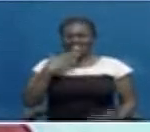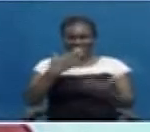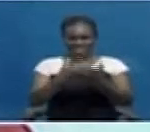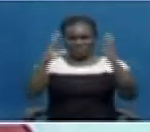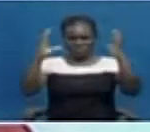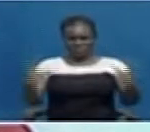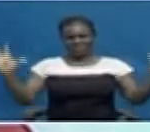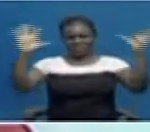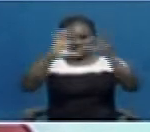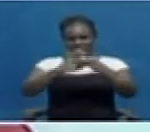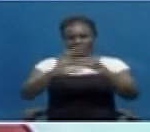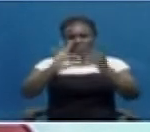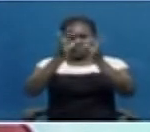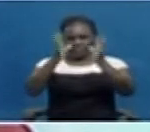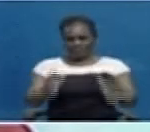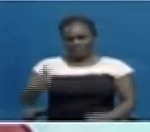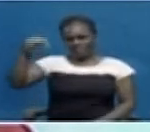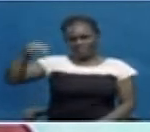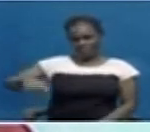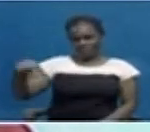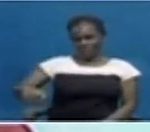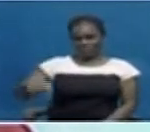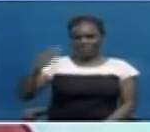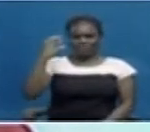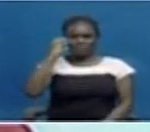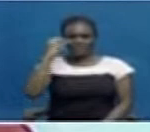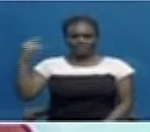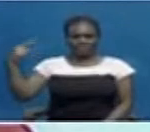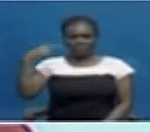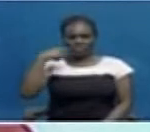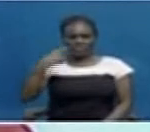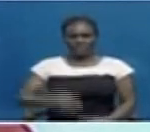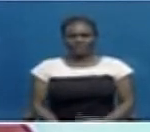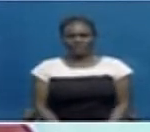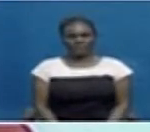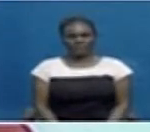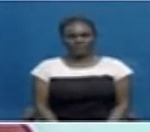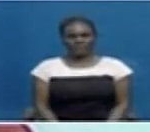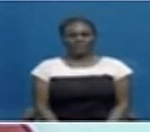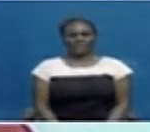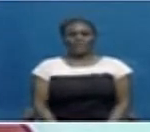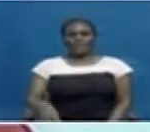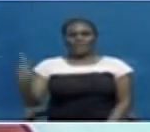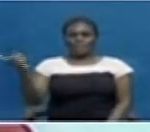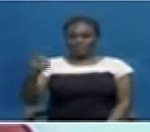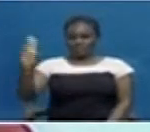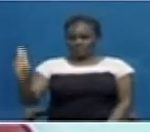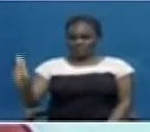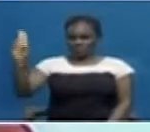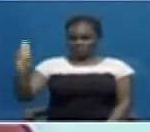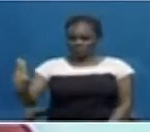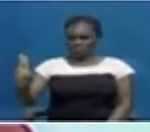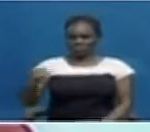Many thanks for joining us. Our sign language interpreter at the bottom end of your screen is Meresha Owiti. Now, President Uhuru Kenyatta